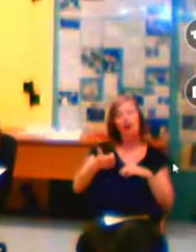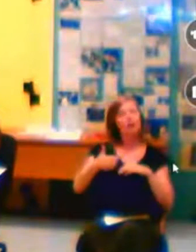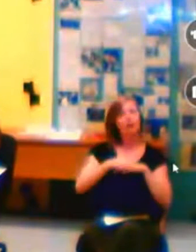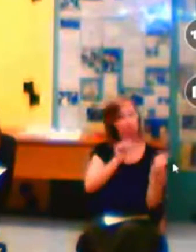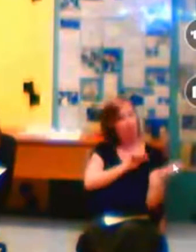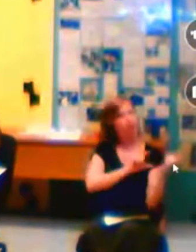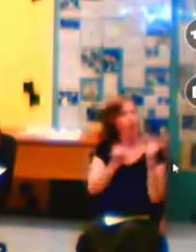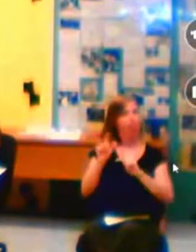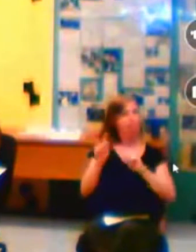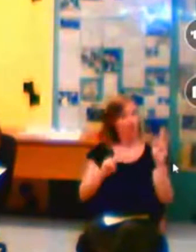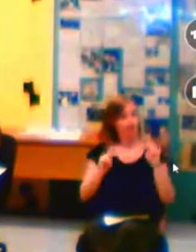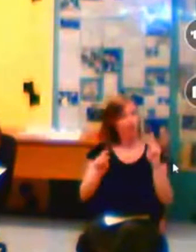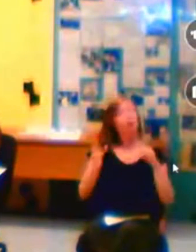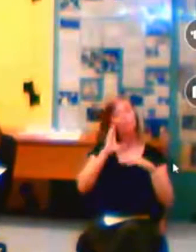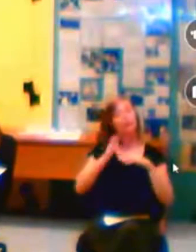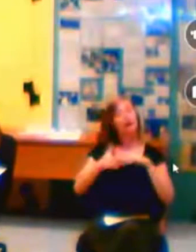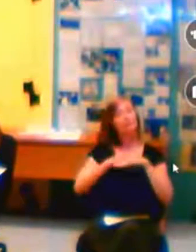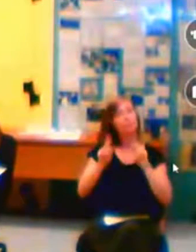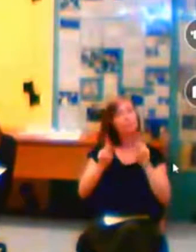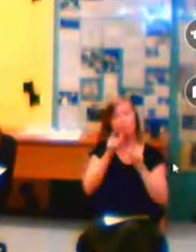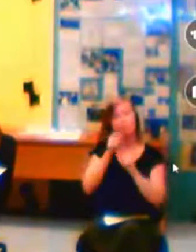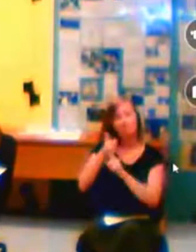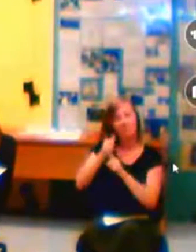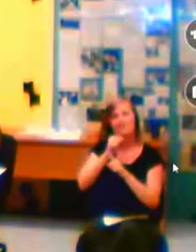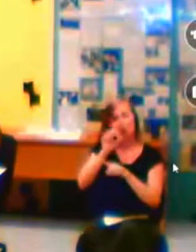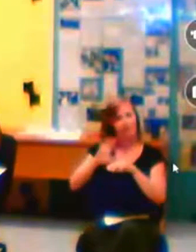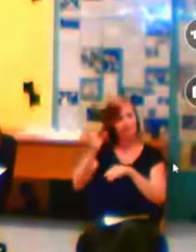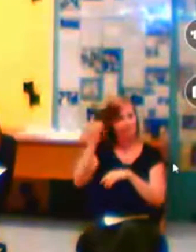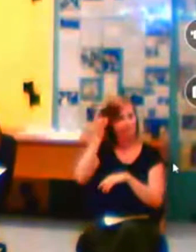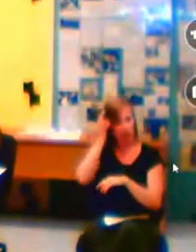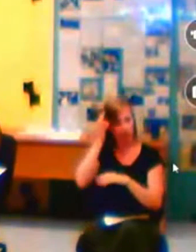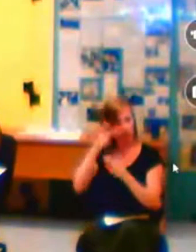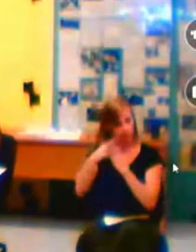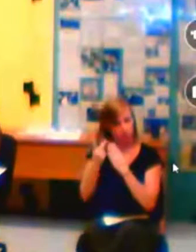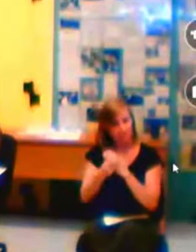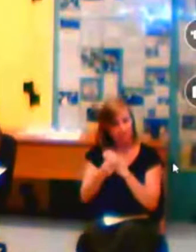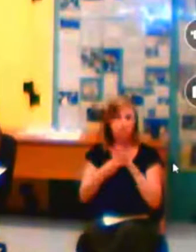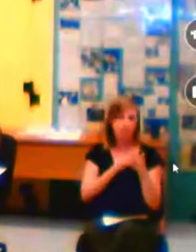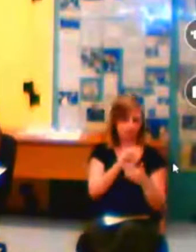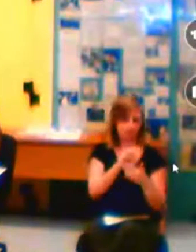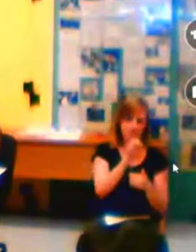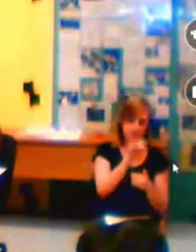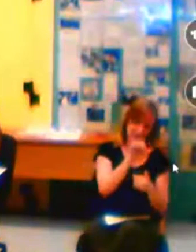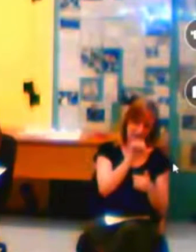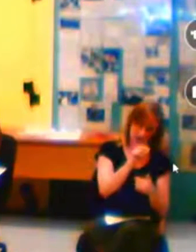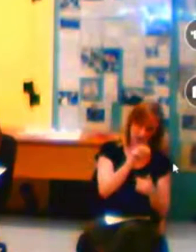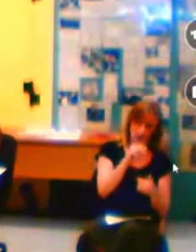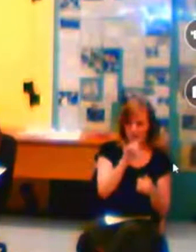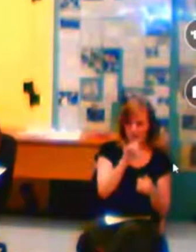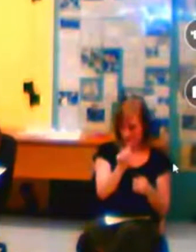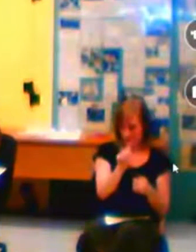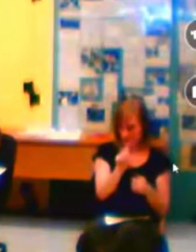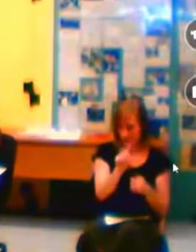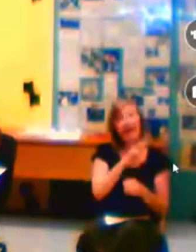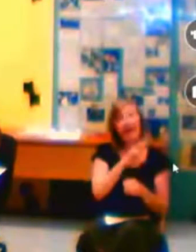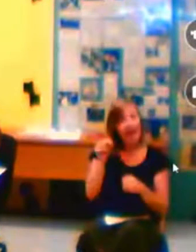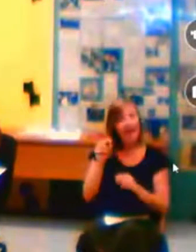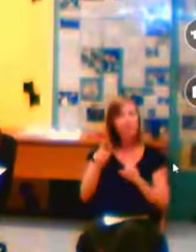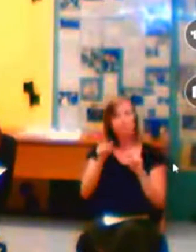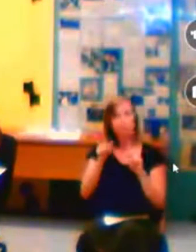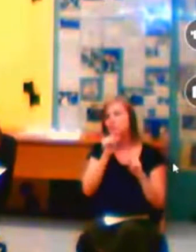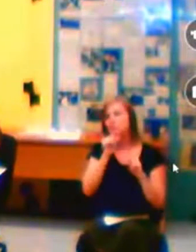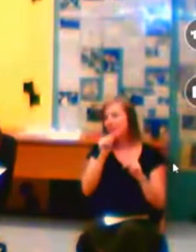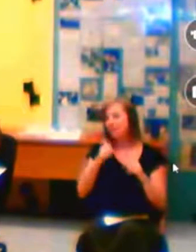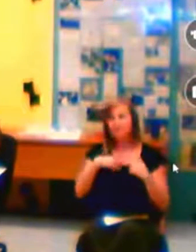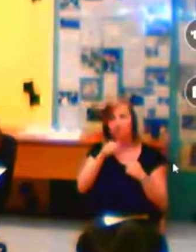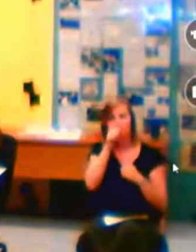than 14.63% here. Colorado Care doesn't cover everybody. It will pay for people who